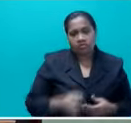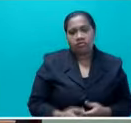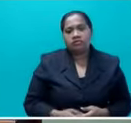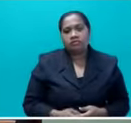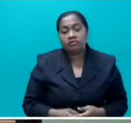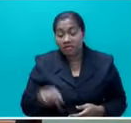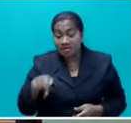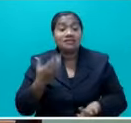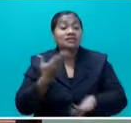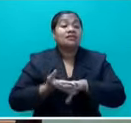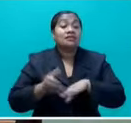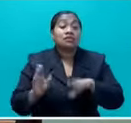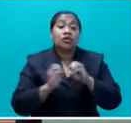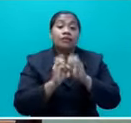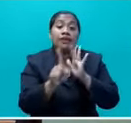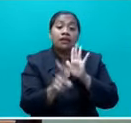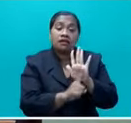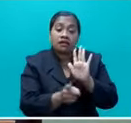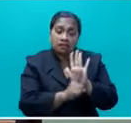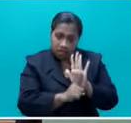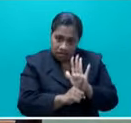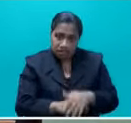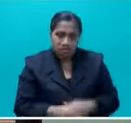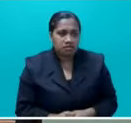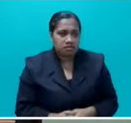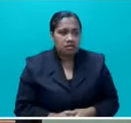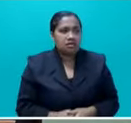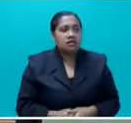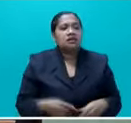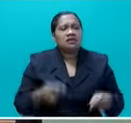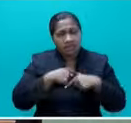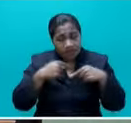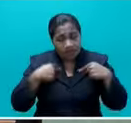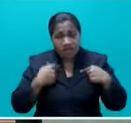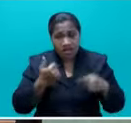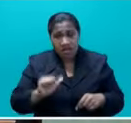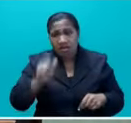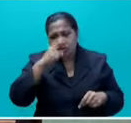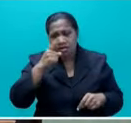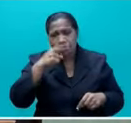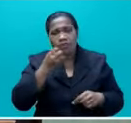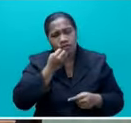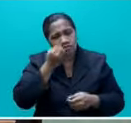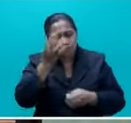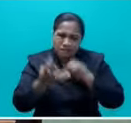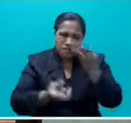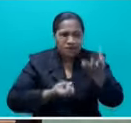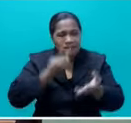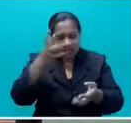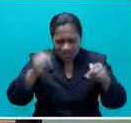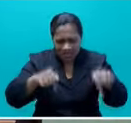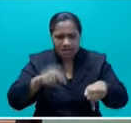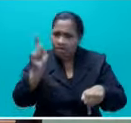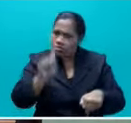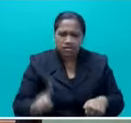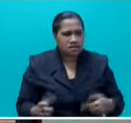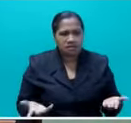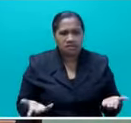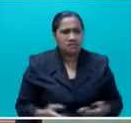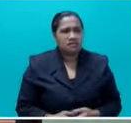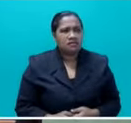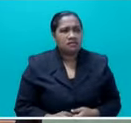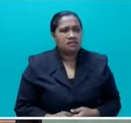new bill, a new phenomenon with us, and we allow our people to speak their mind here today. And I just wish that other